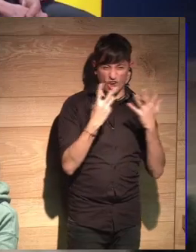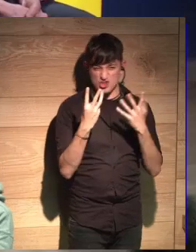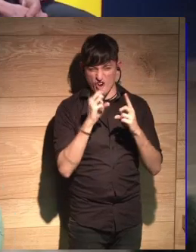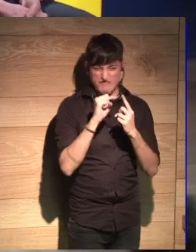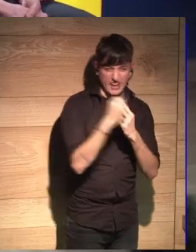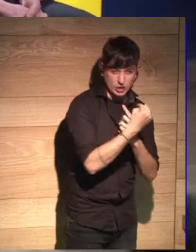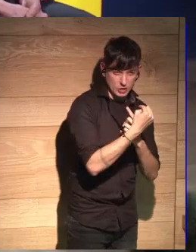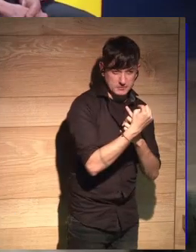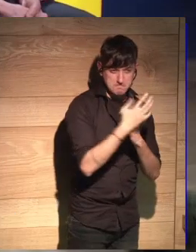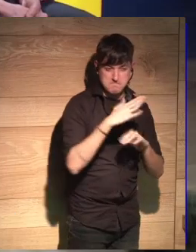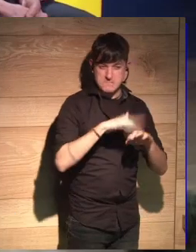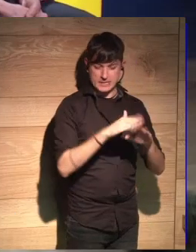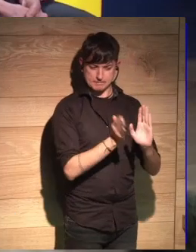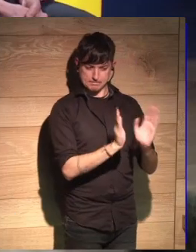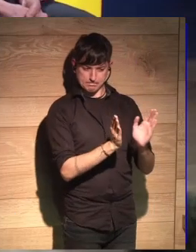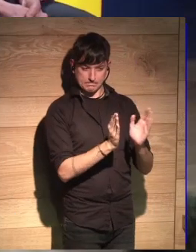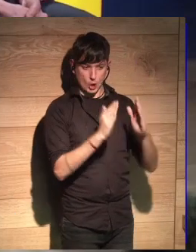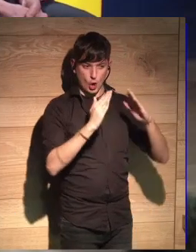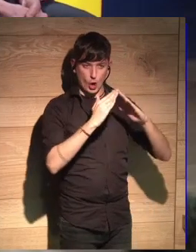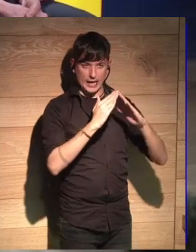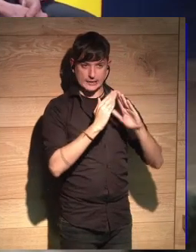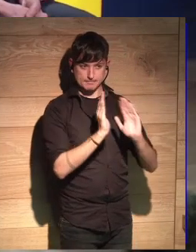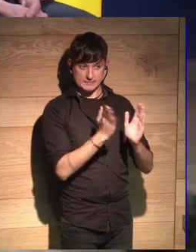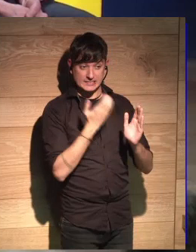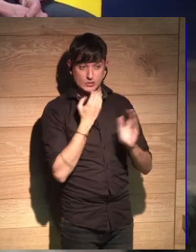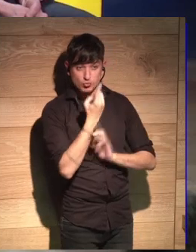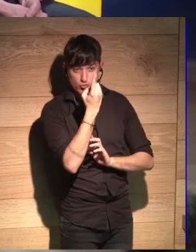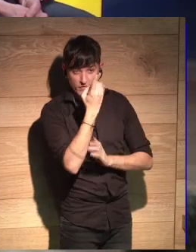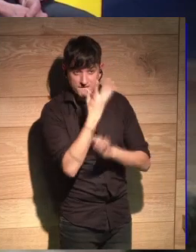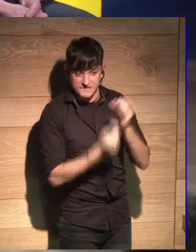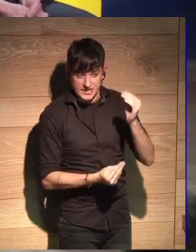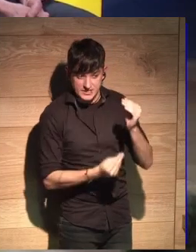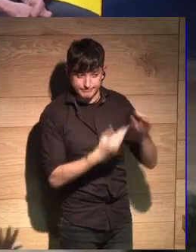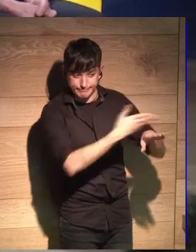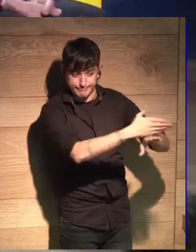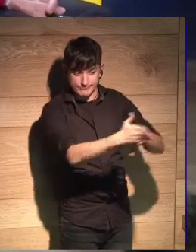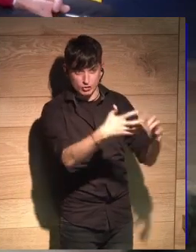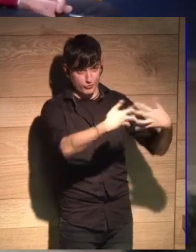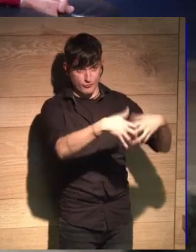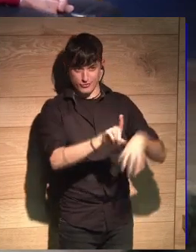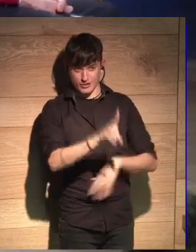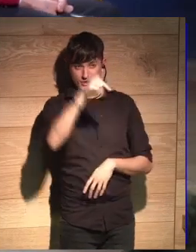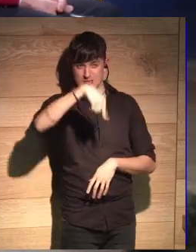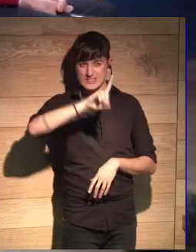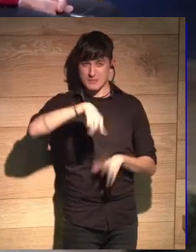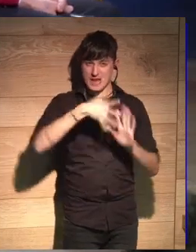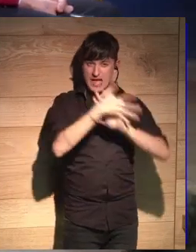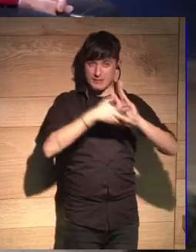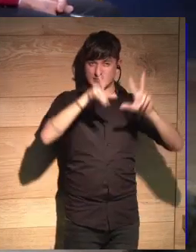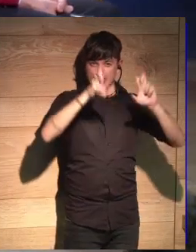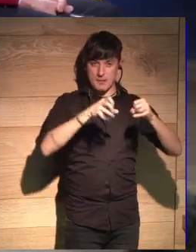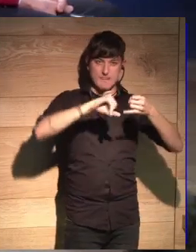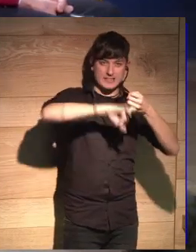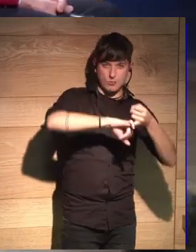happen. And you said, like marriage. And today you've also spoken about marriages to think about crisis. So my question